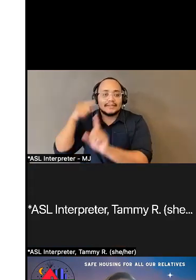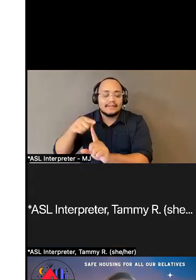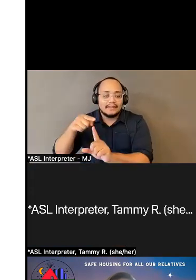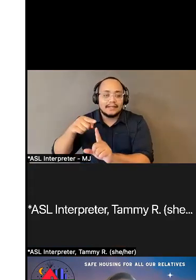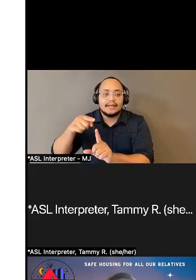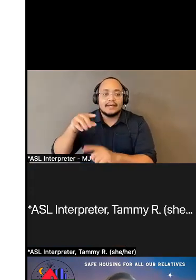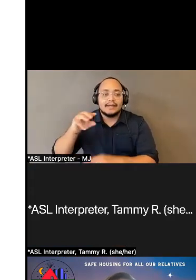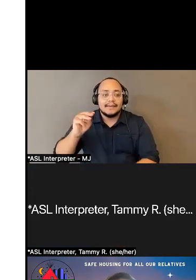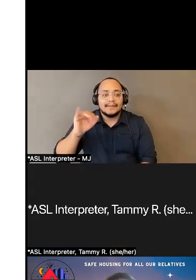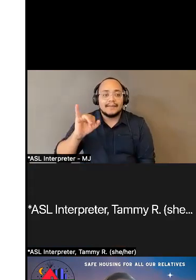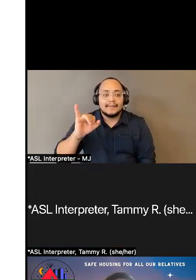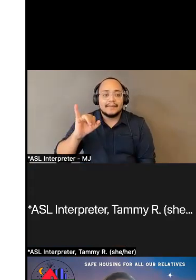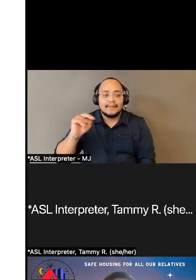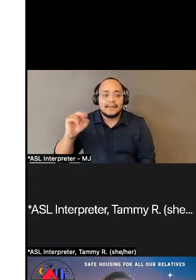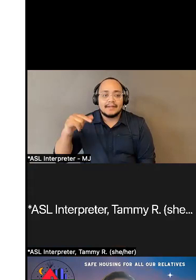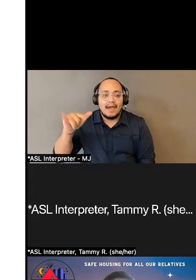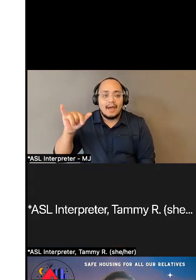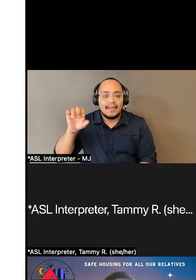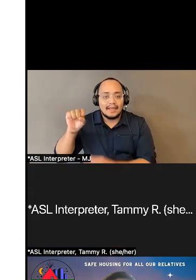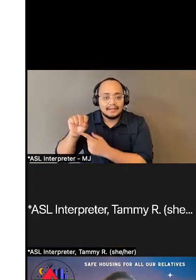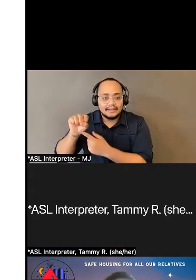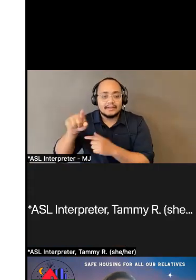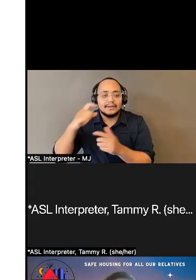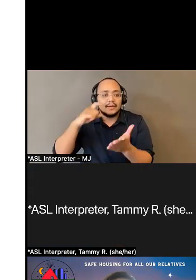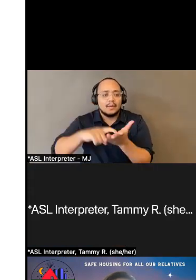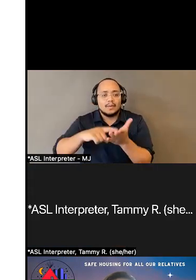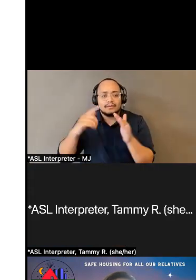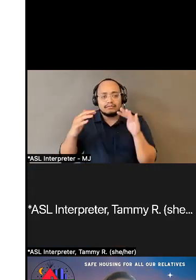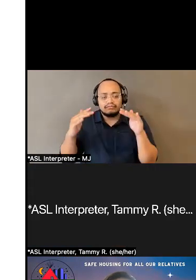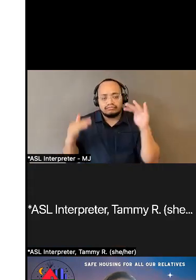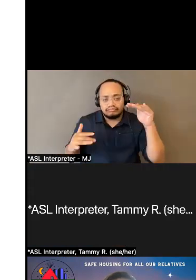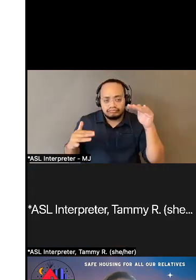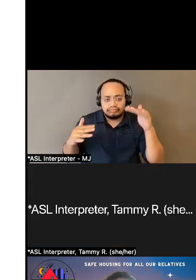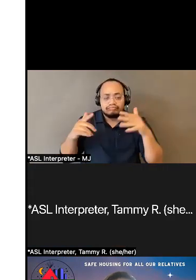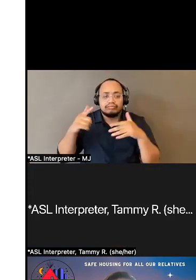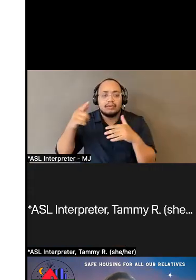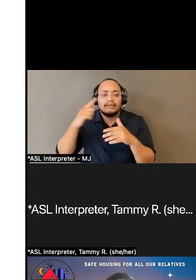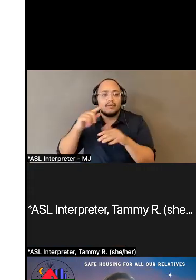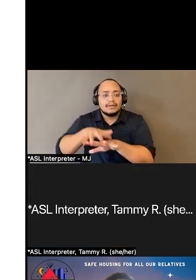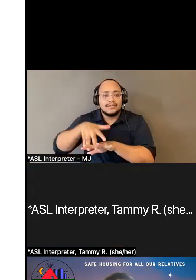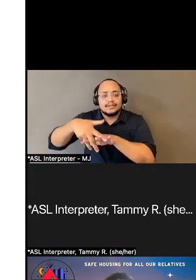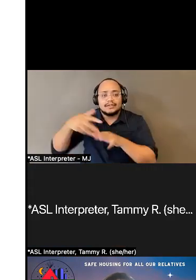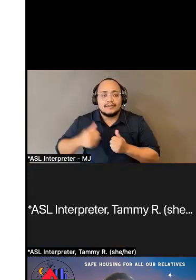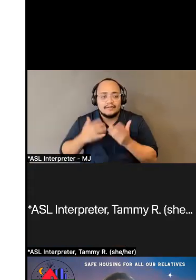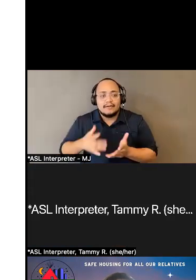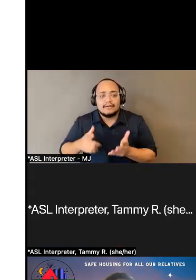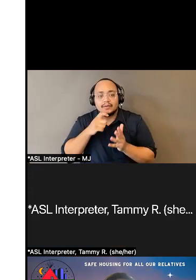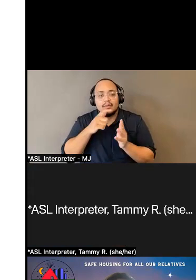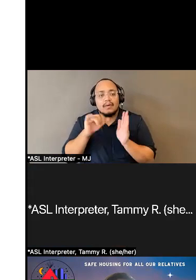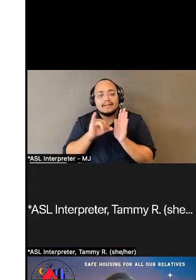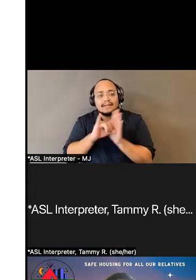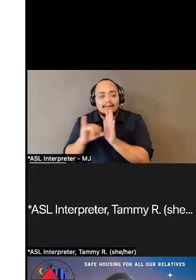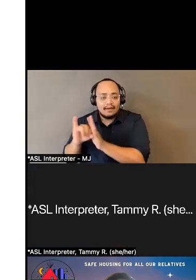issue. They shared that there was a disproportionate rate of Indigenous survivors who identify as LGBTQ